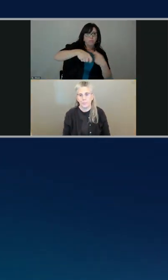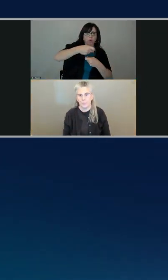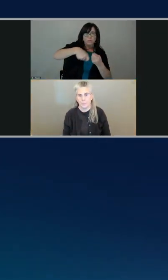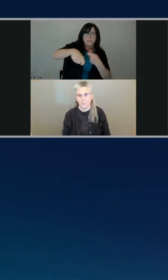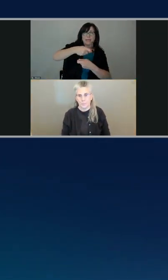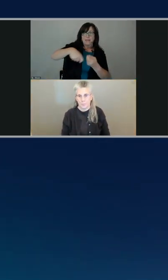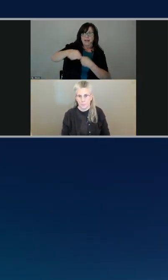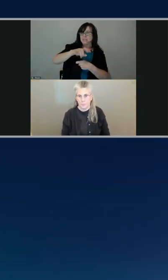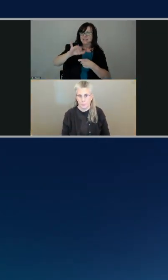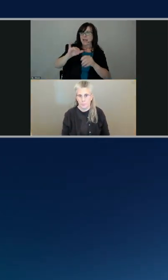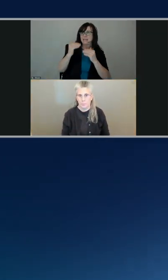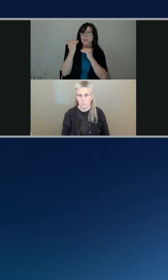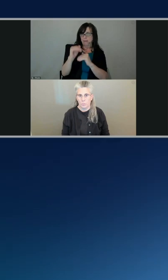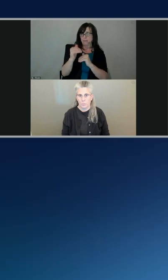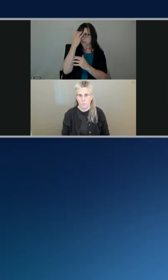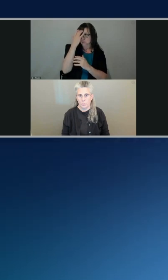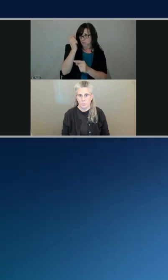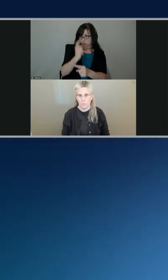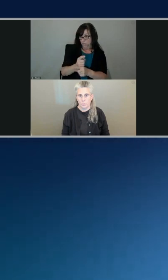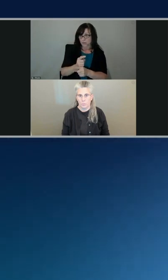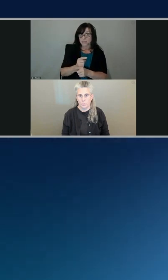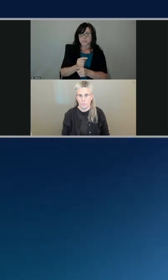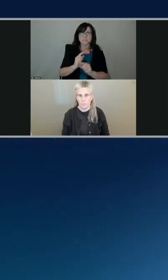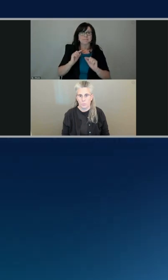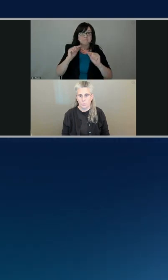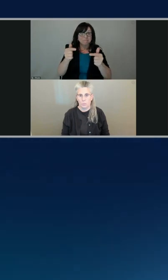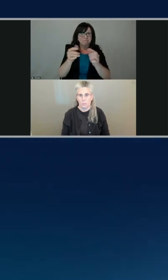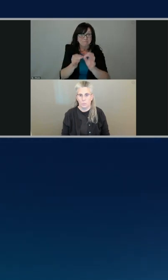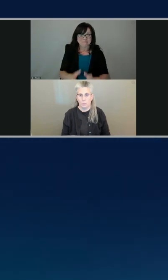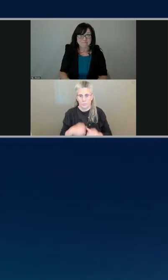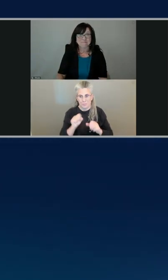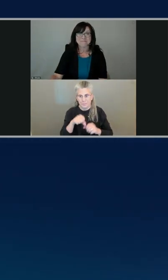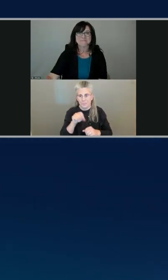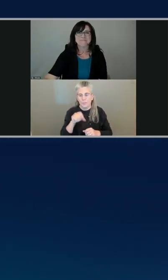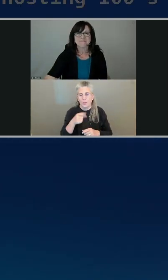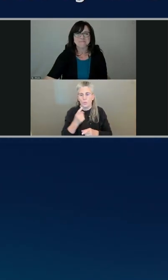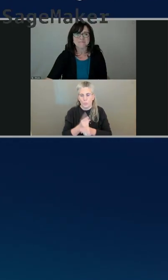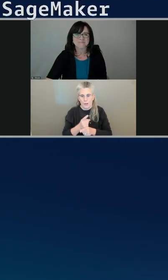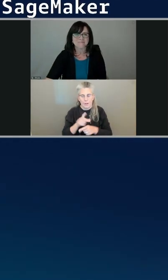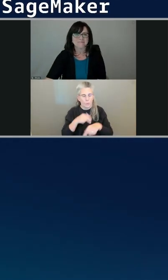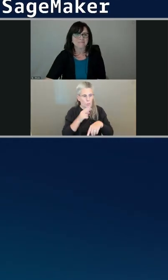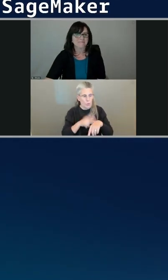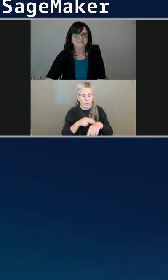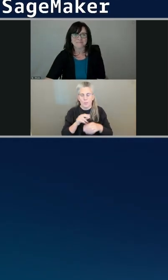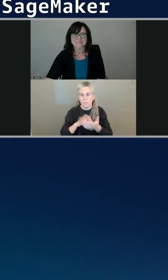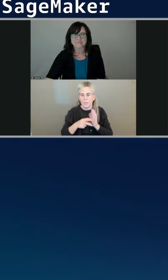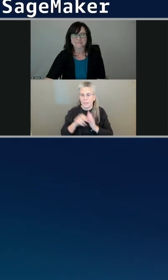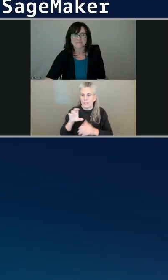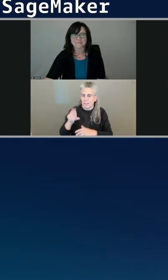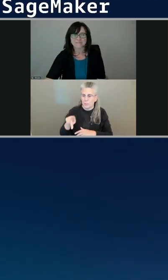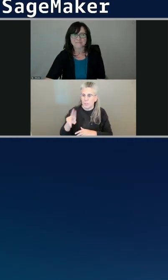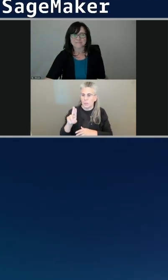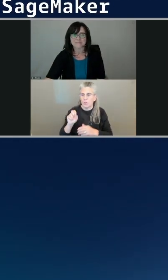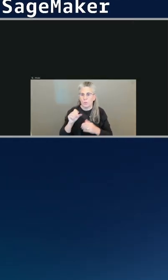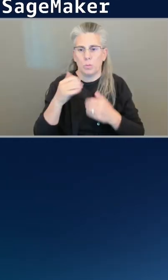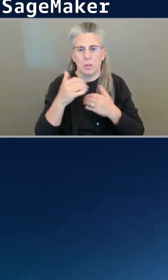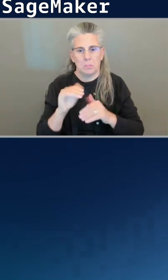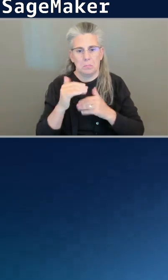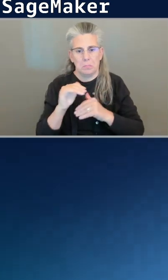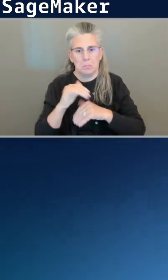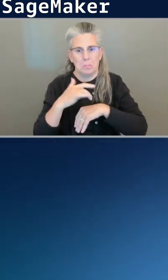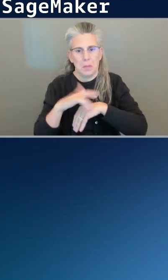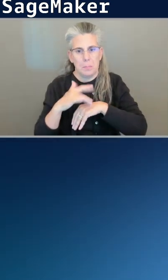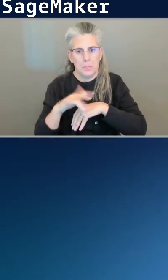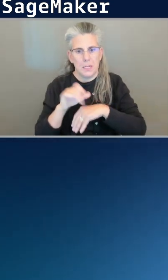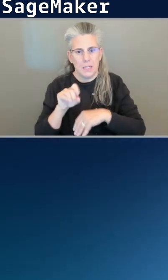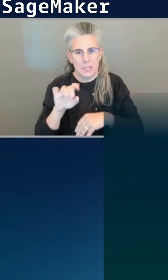memory. Yes. Yeah. Right? Of course. Versus the CPU, which has a larger memory set. Yeah. So that's really what is going on over here. So if you